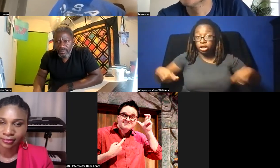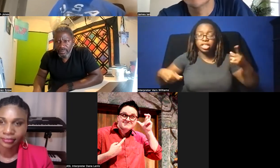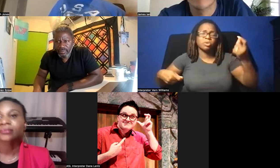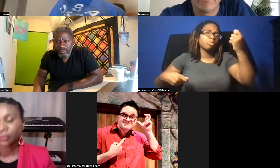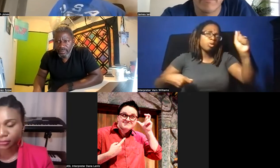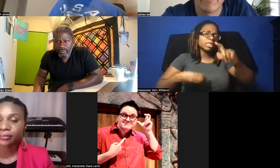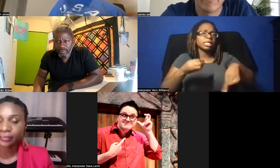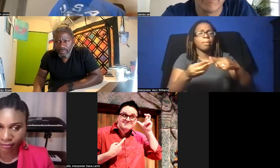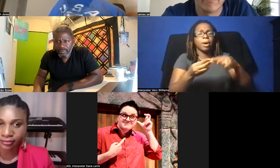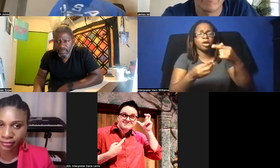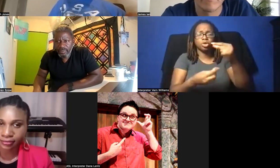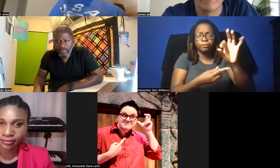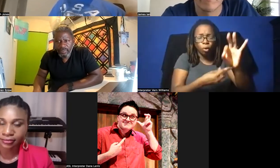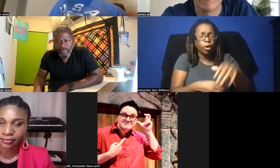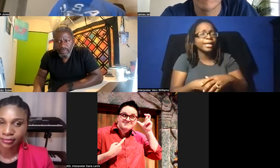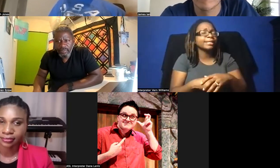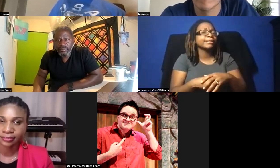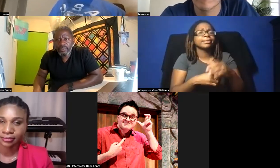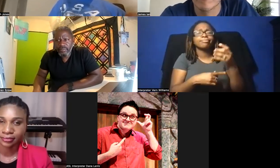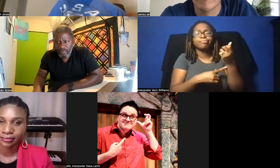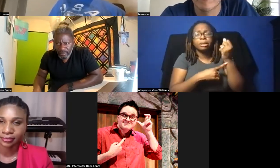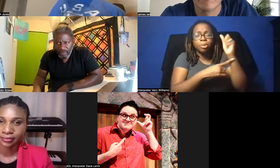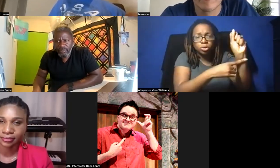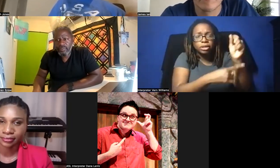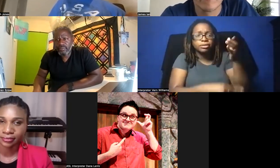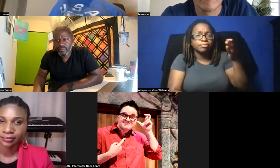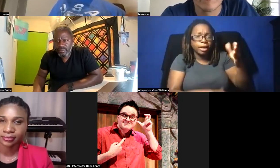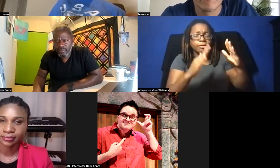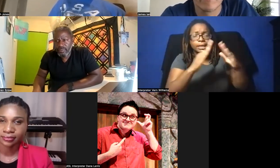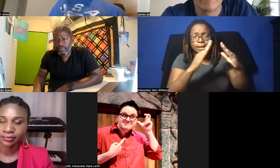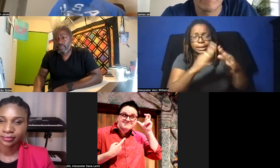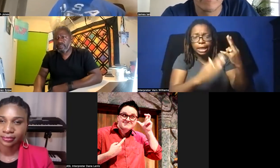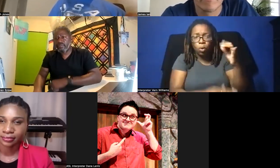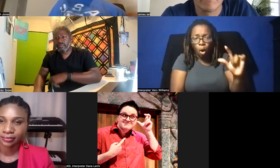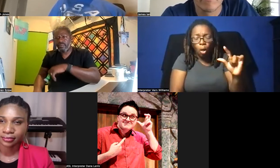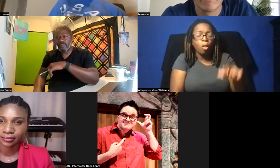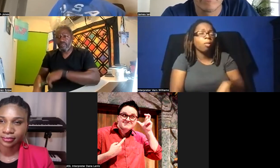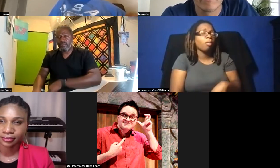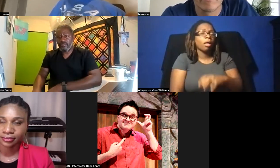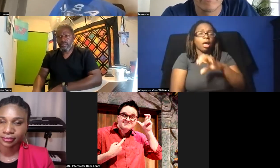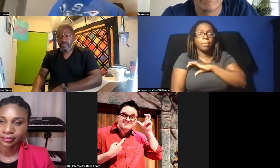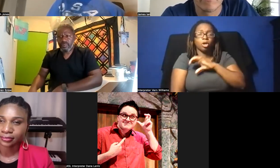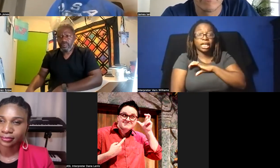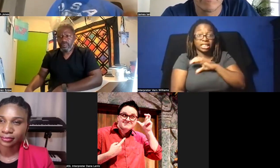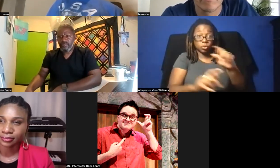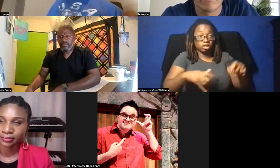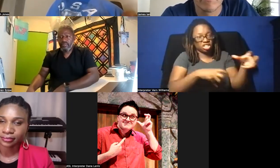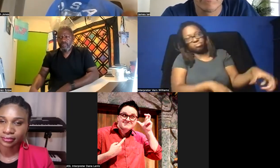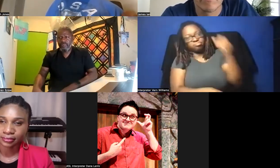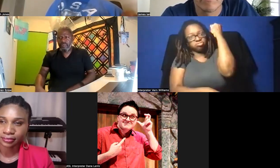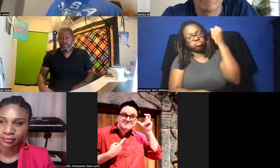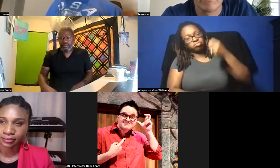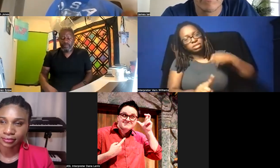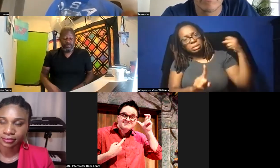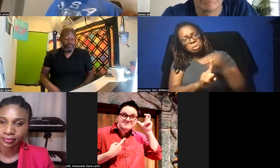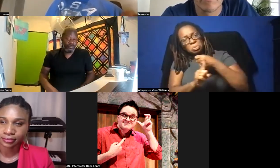Floyd, and he was protesting at City Hall. Police snatched him out of his wheelchair, you know, beat him a couple